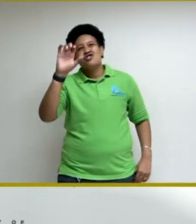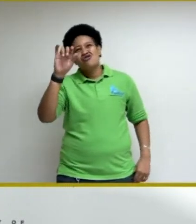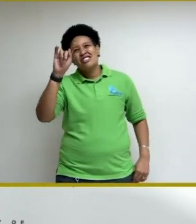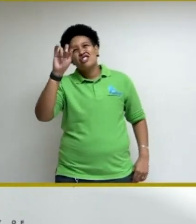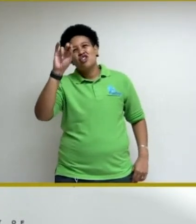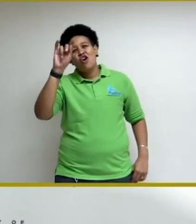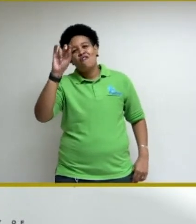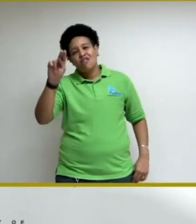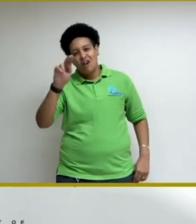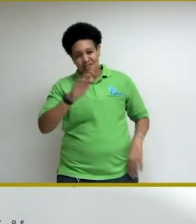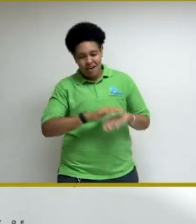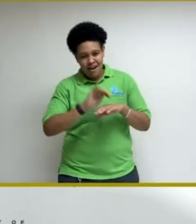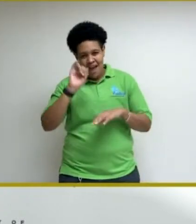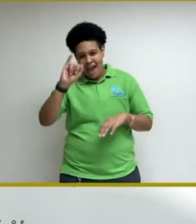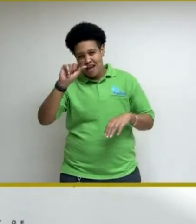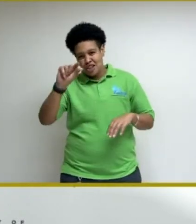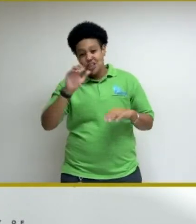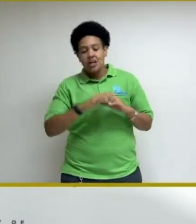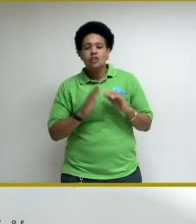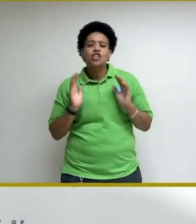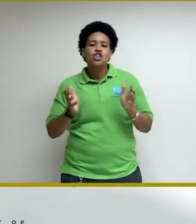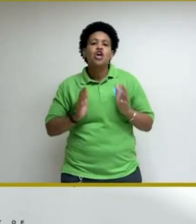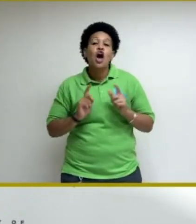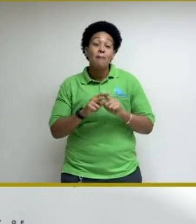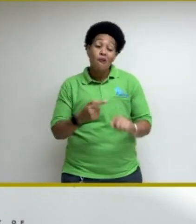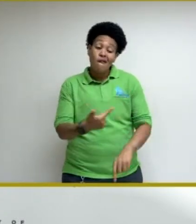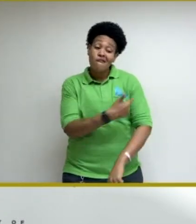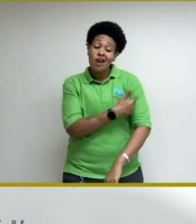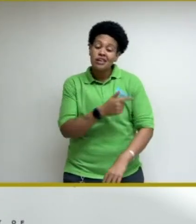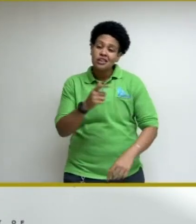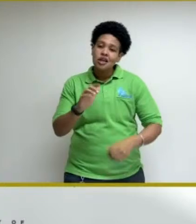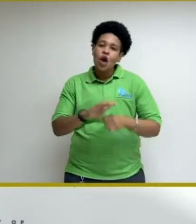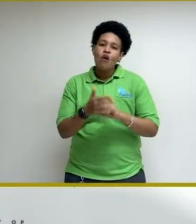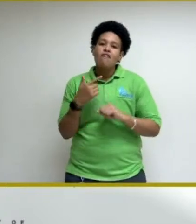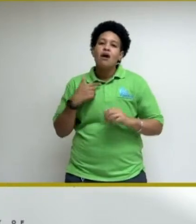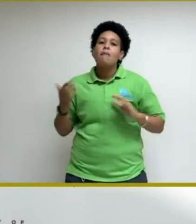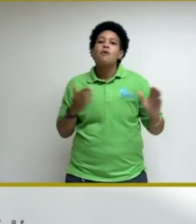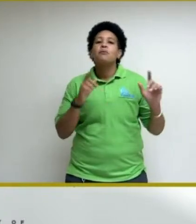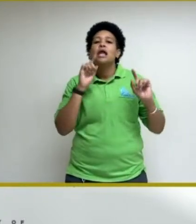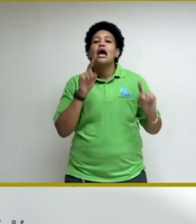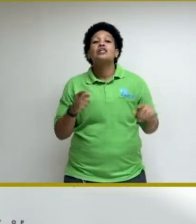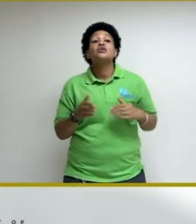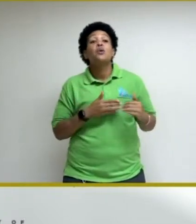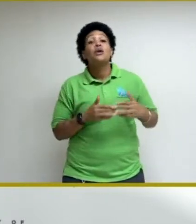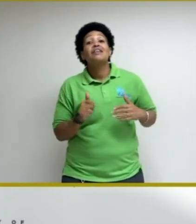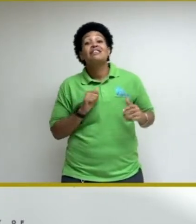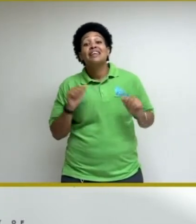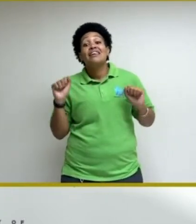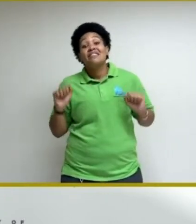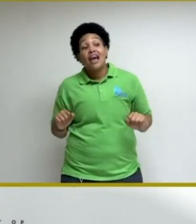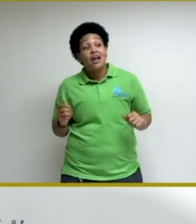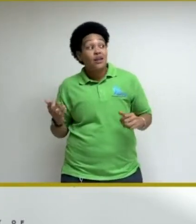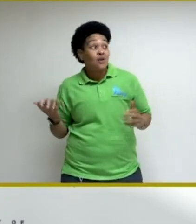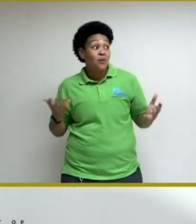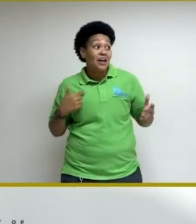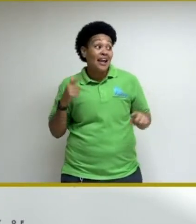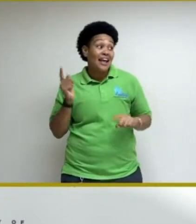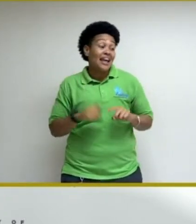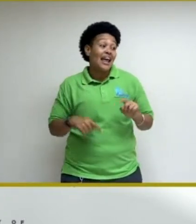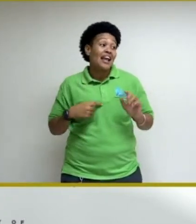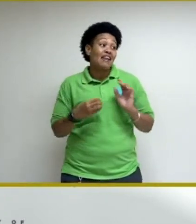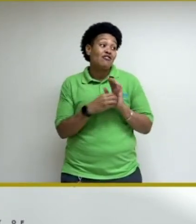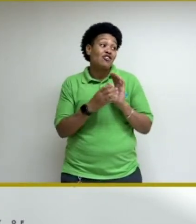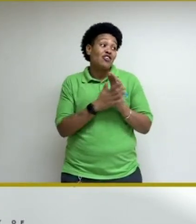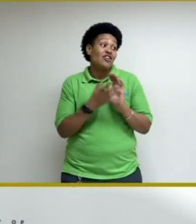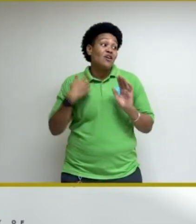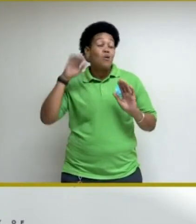let's talk about vaccines and COVID. And I'm prepared to answer whatever questions I can. What I can't, I'll record it